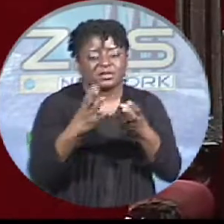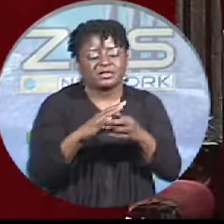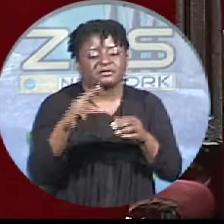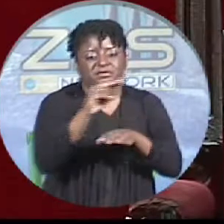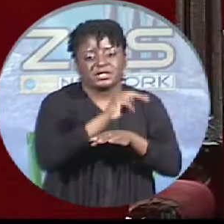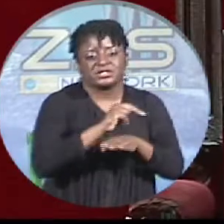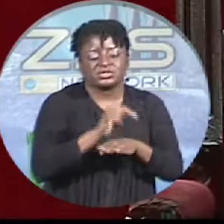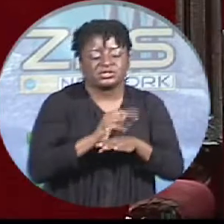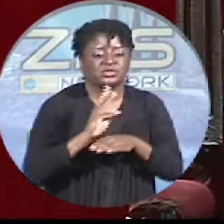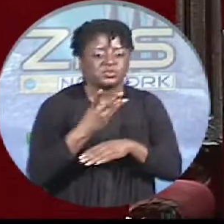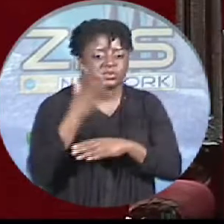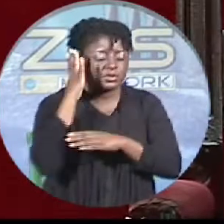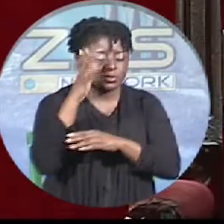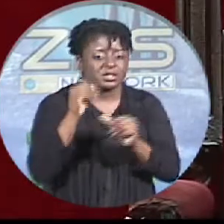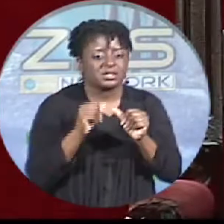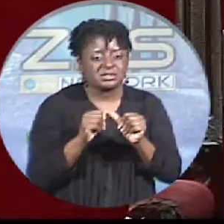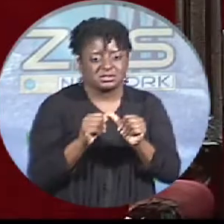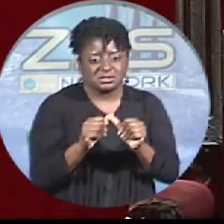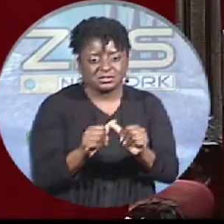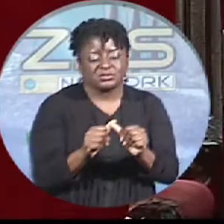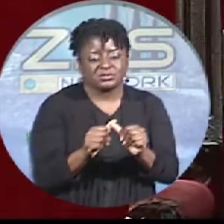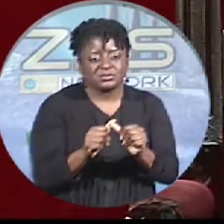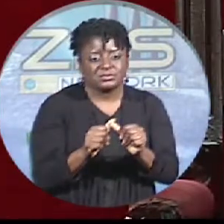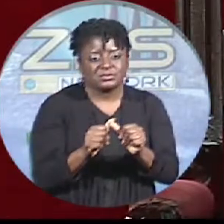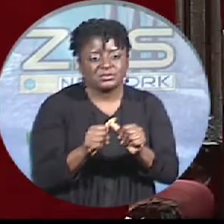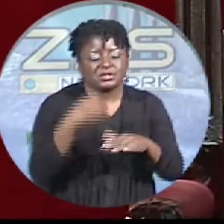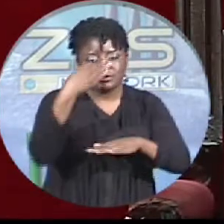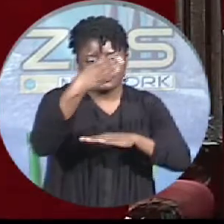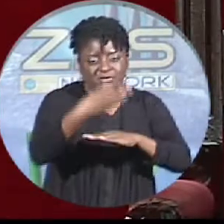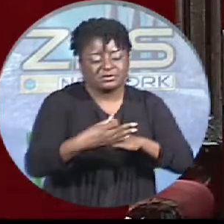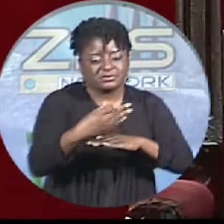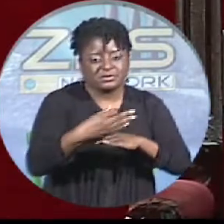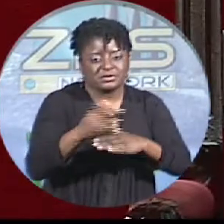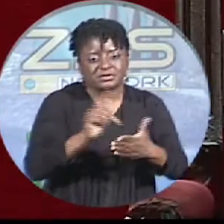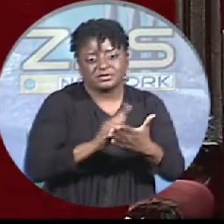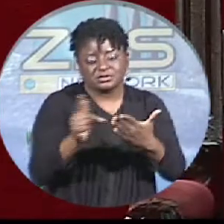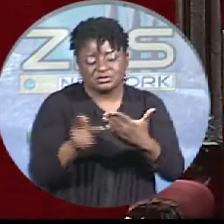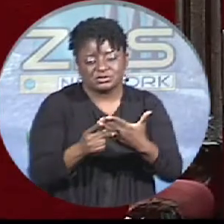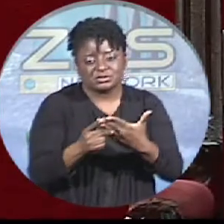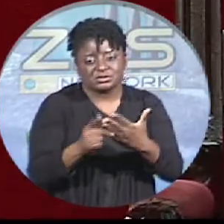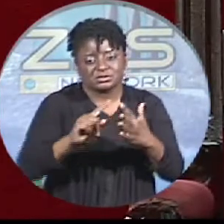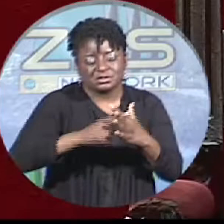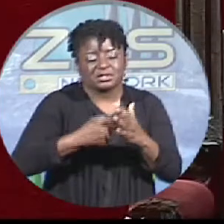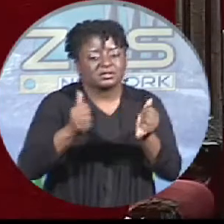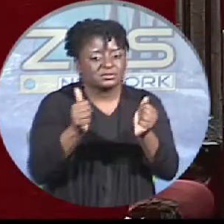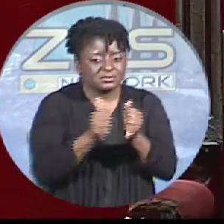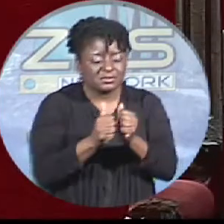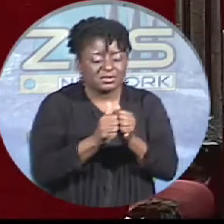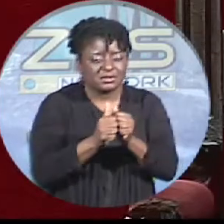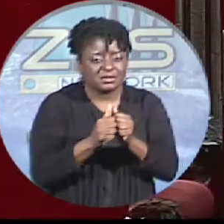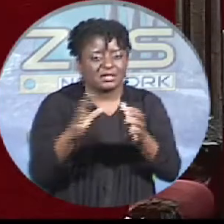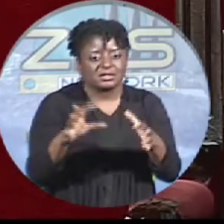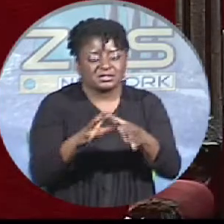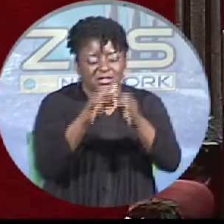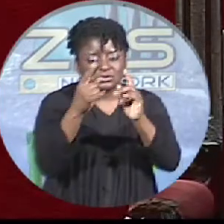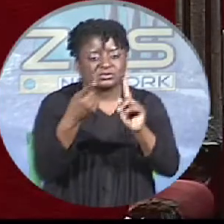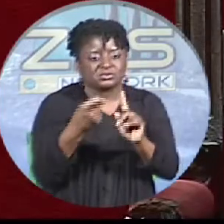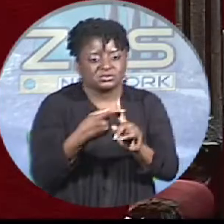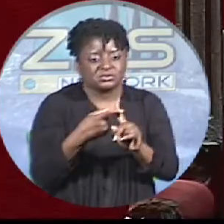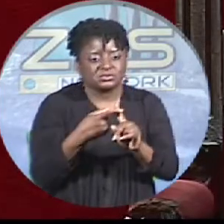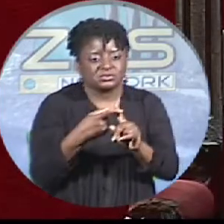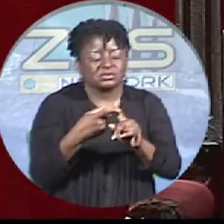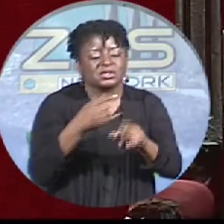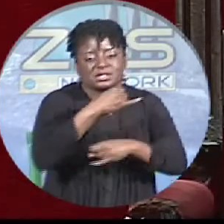Nations. We will continue in the forefront of initiatives originating with and connected to